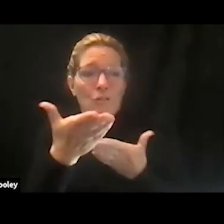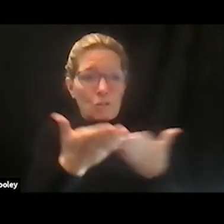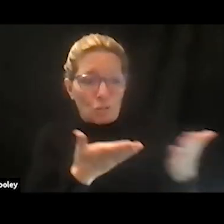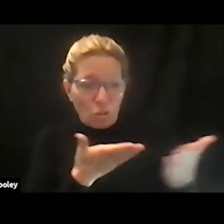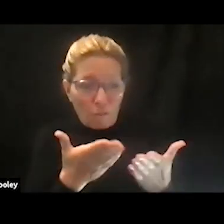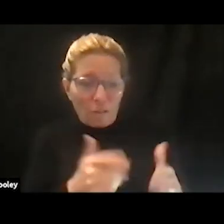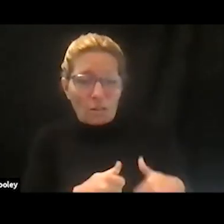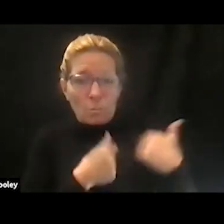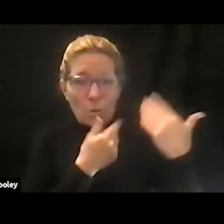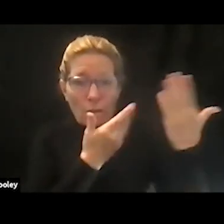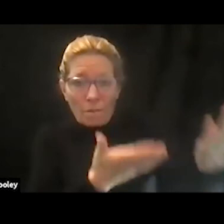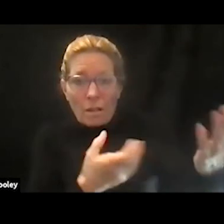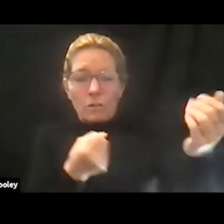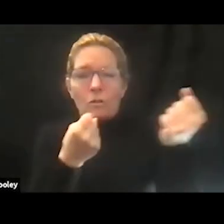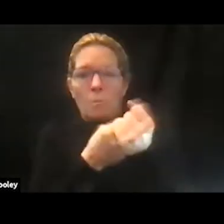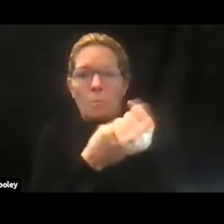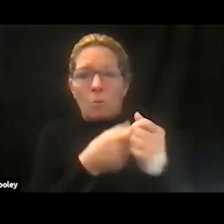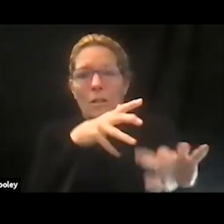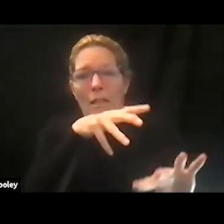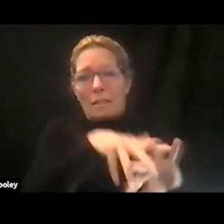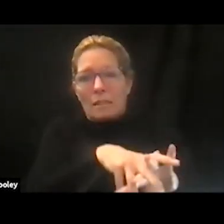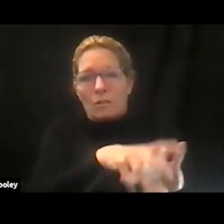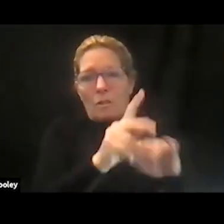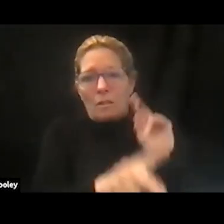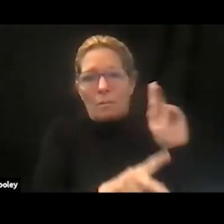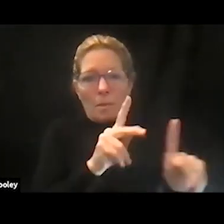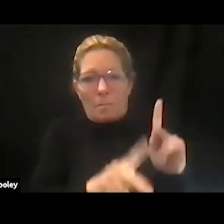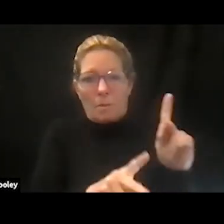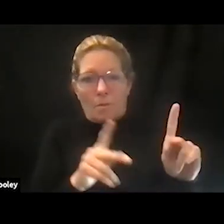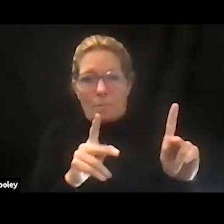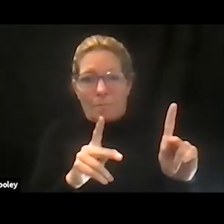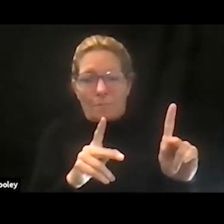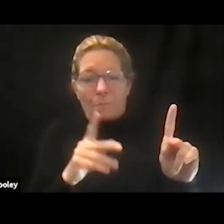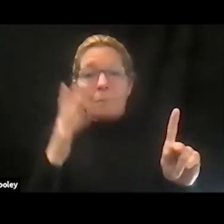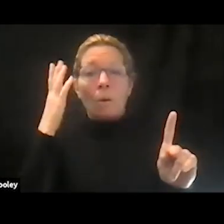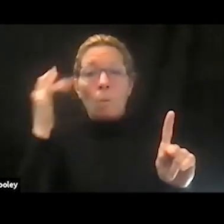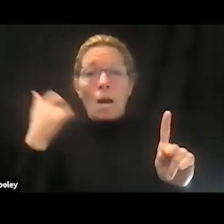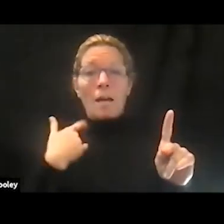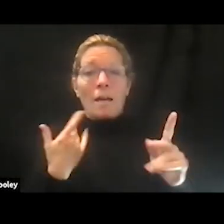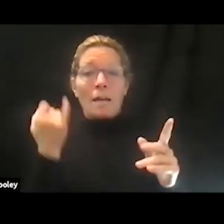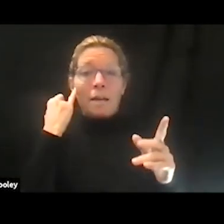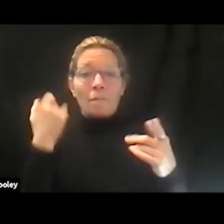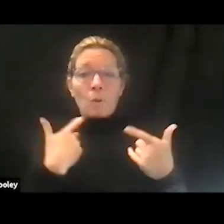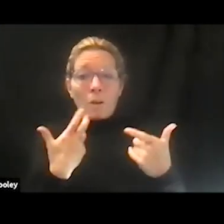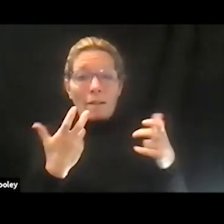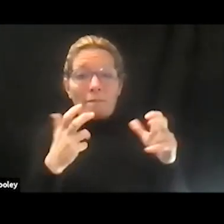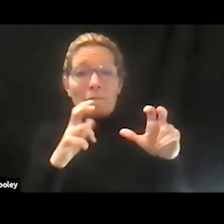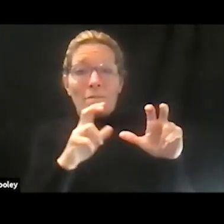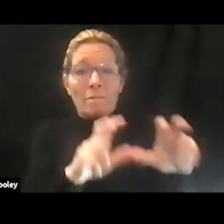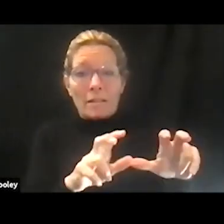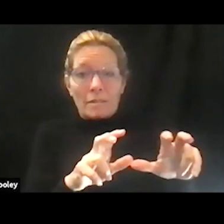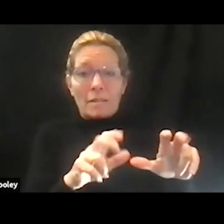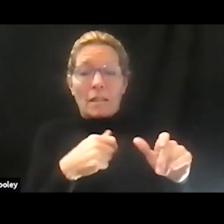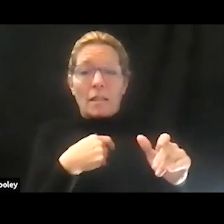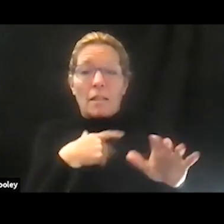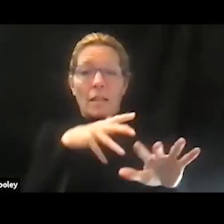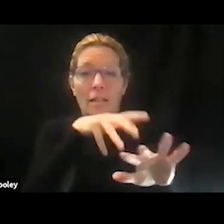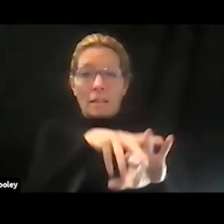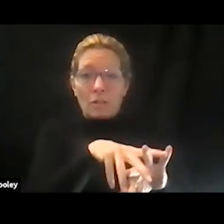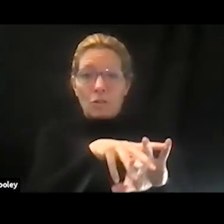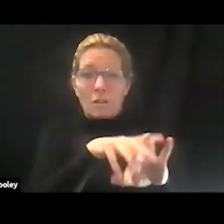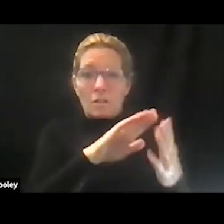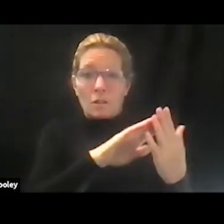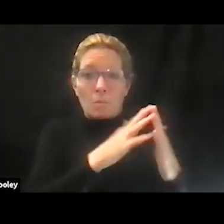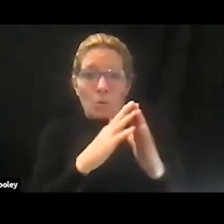service to support Indigenous peoples, right? Because when you're investing and in Indigenous communities